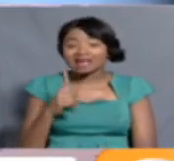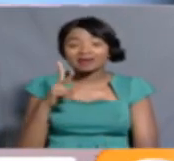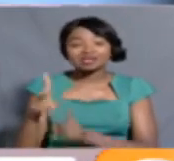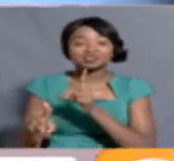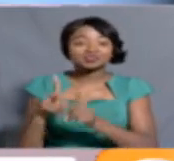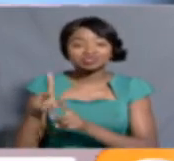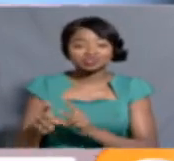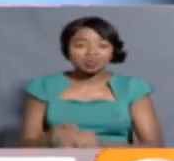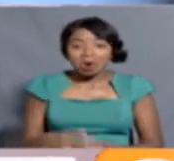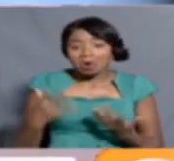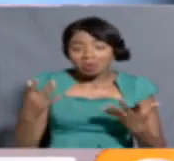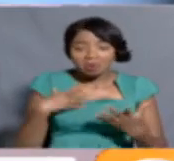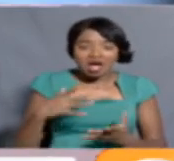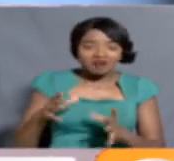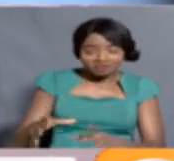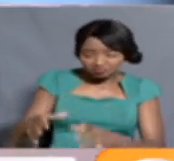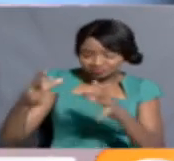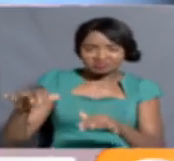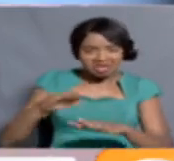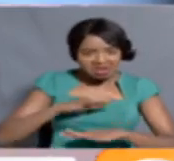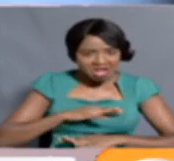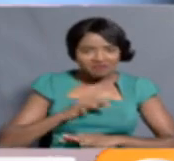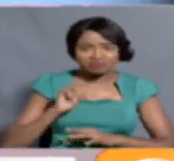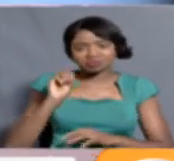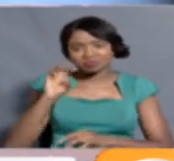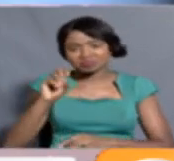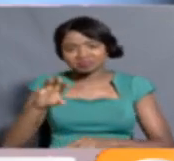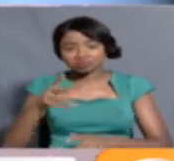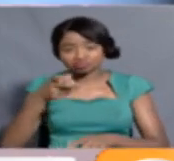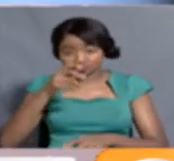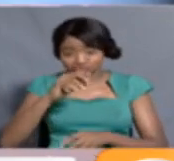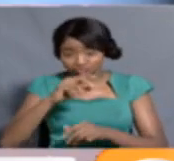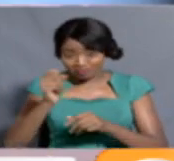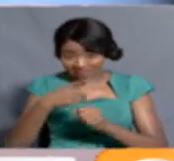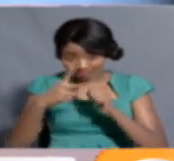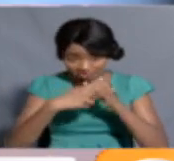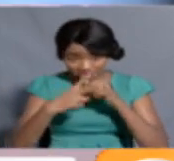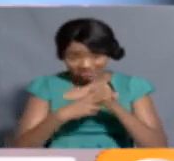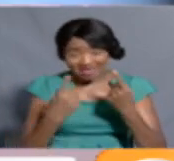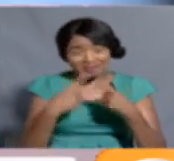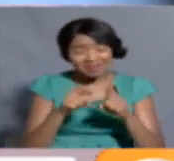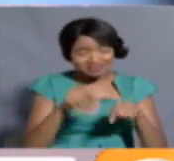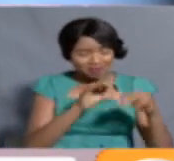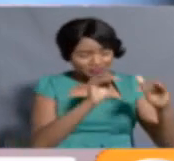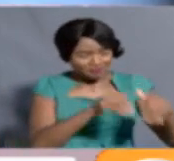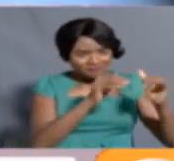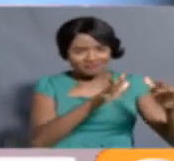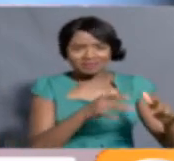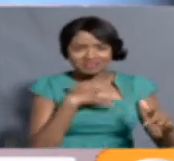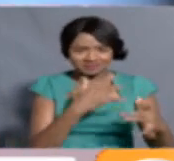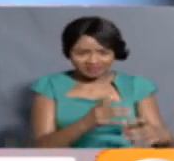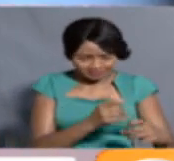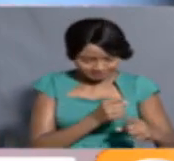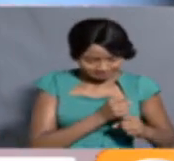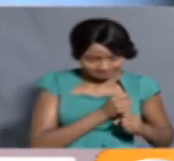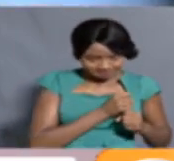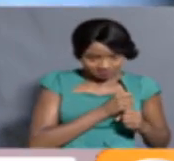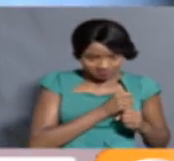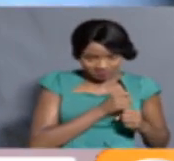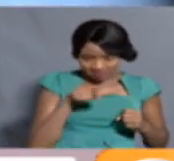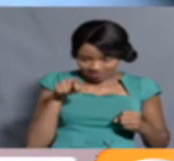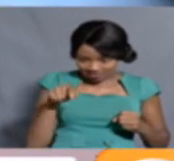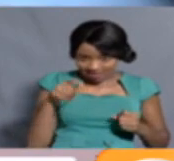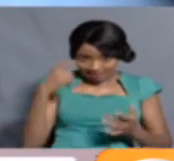21 million bags. We'll be able to last till July. But then there's this issue that's coming up that farmers are hoarding their maize. They're waiting for prices to go up,